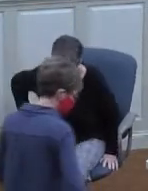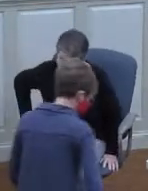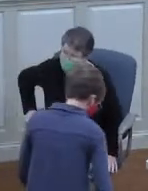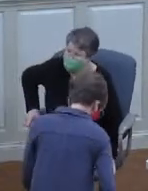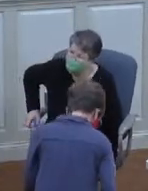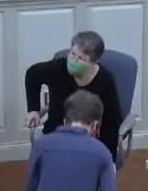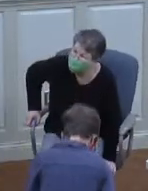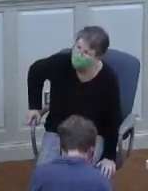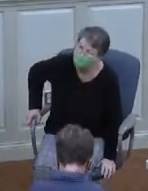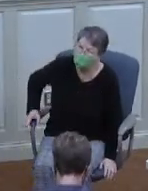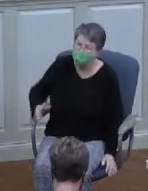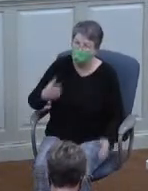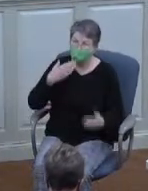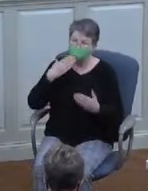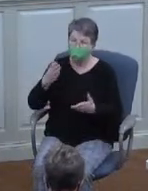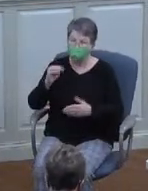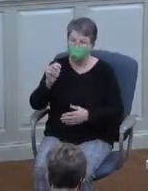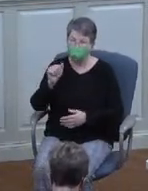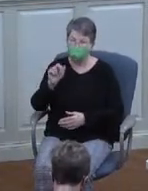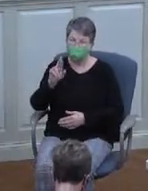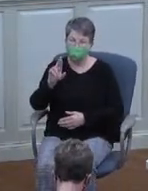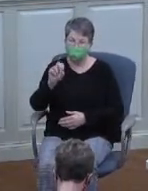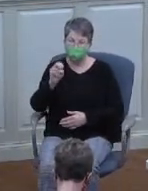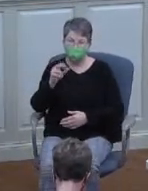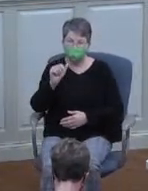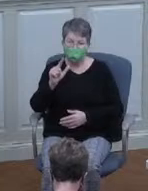Thank you, Marshall. Welcome.